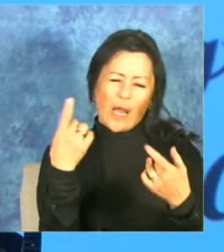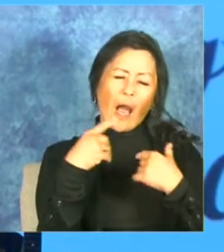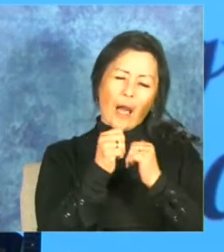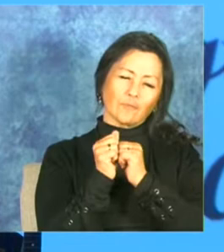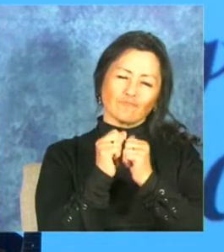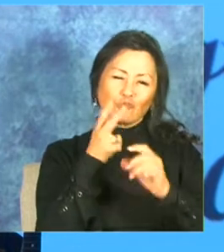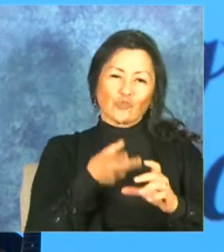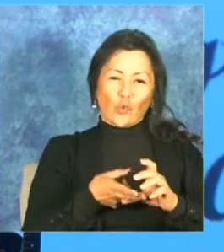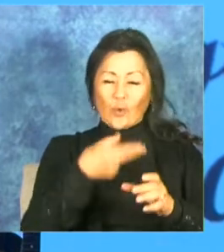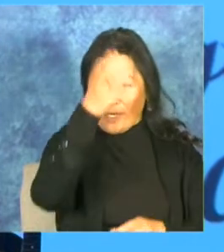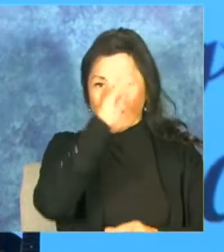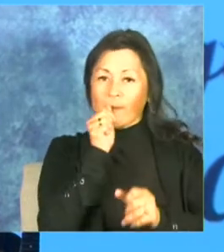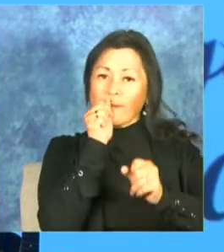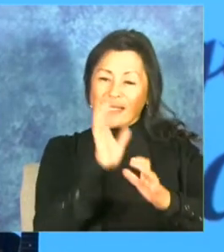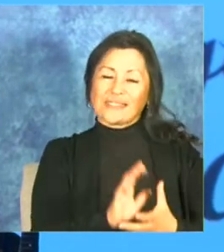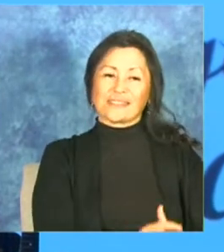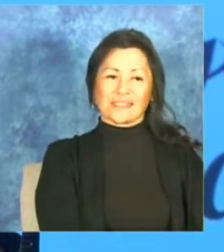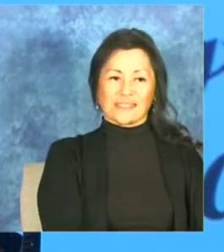us. God bless you.